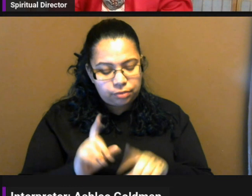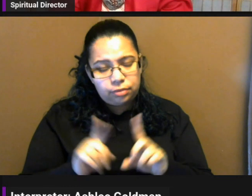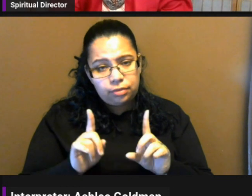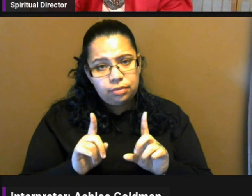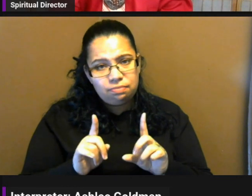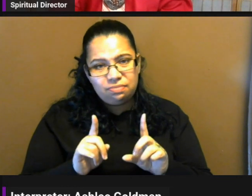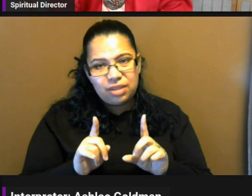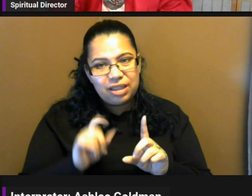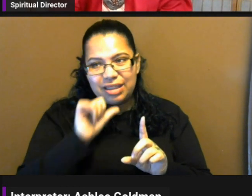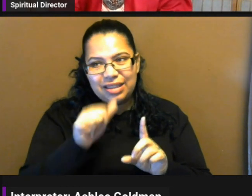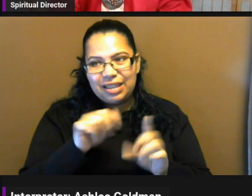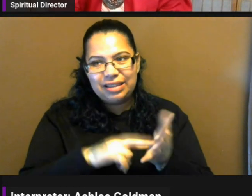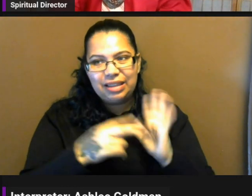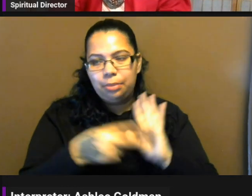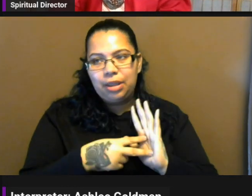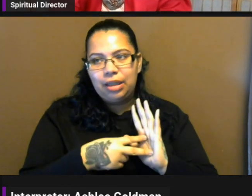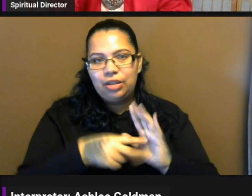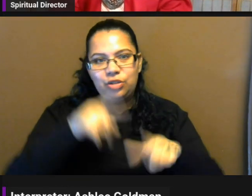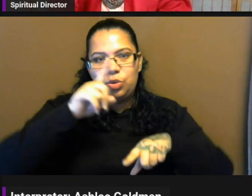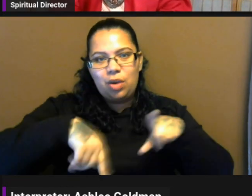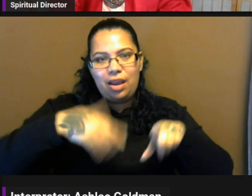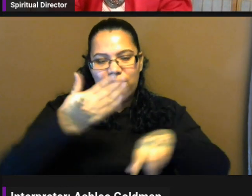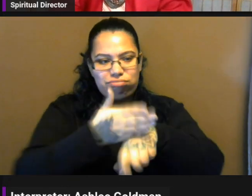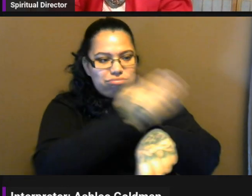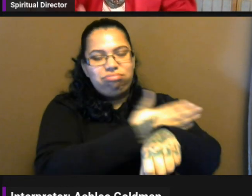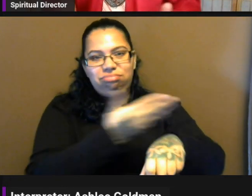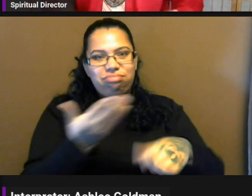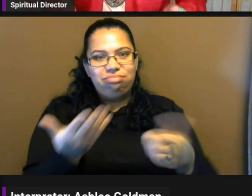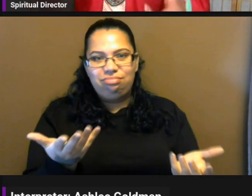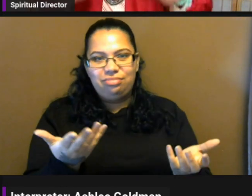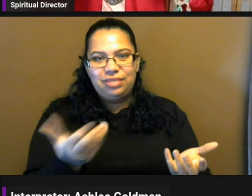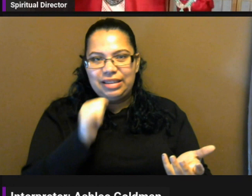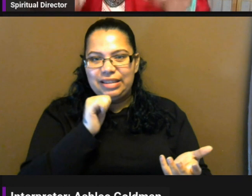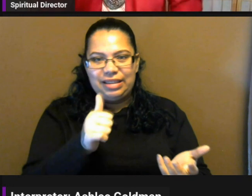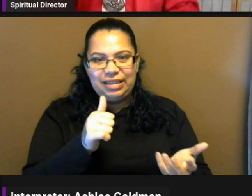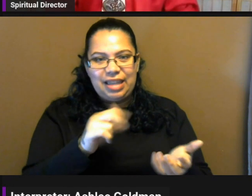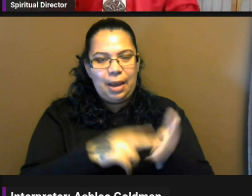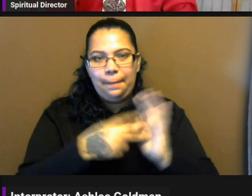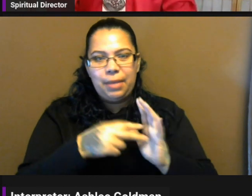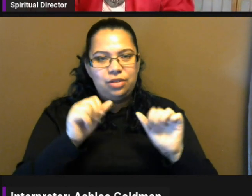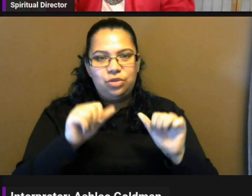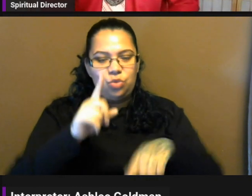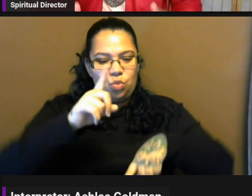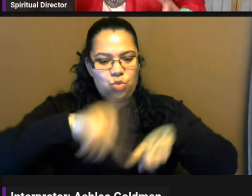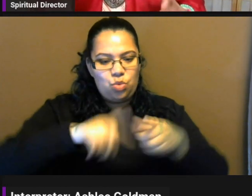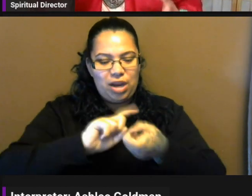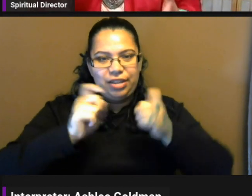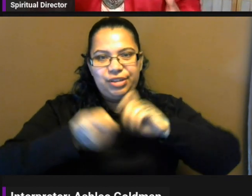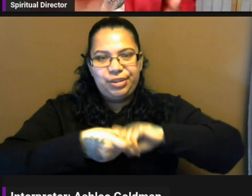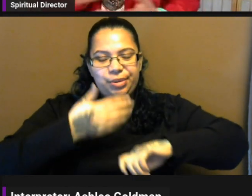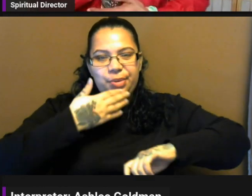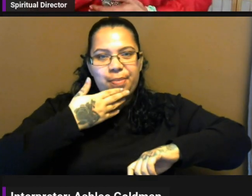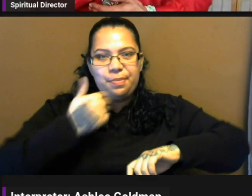doesn't absolve you from doing better. It doesn't absolve you from evolving into a greater awareness, a